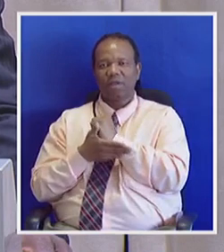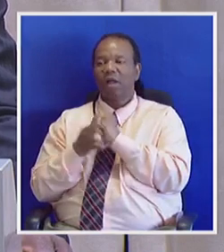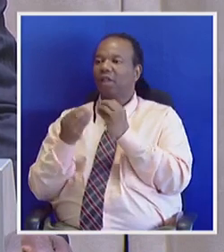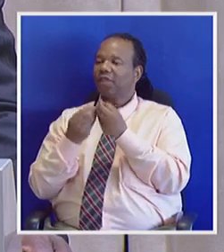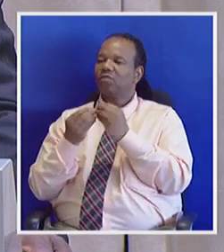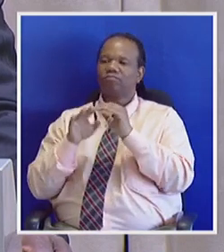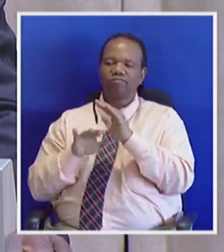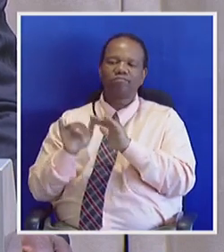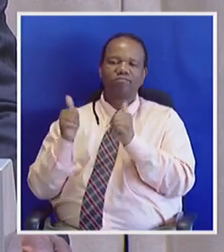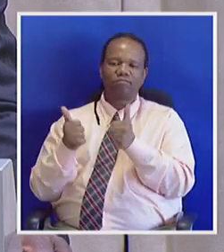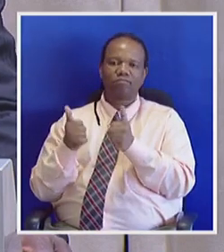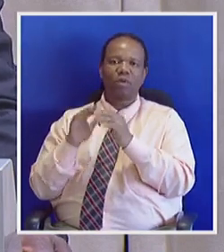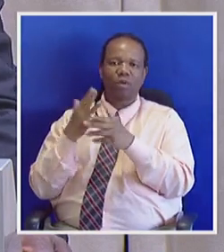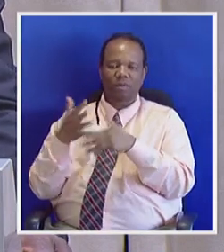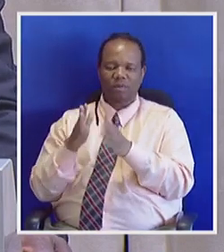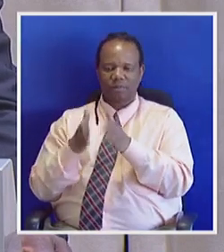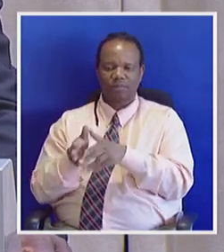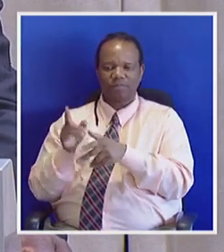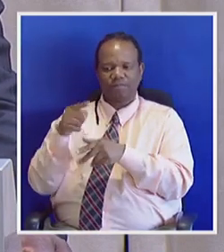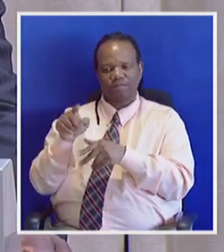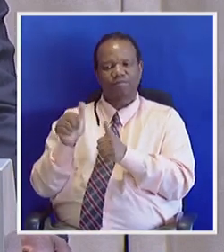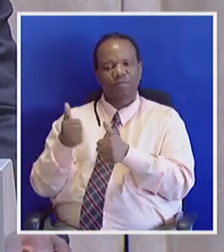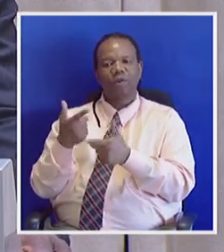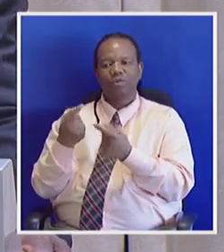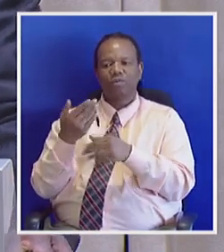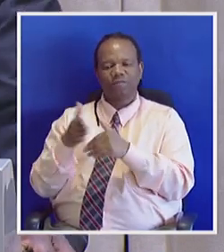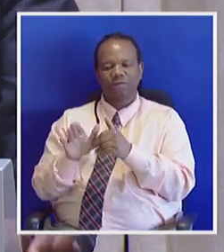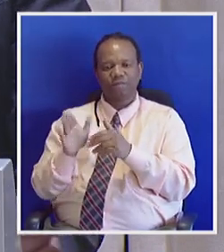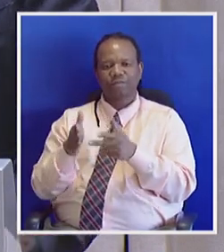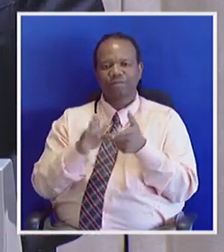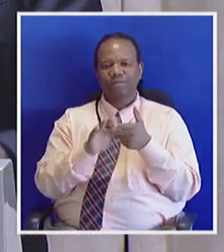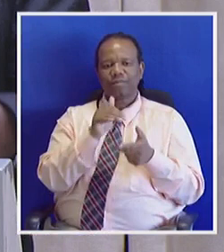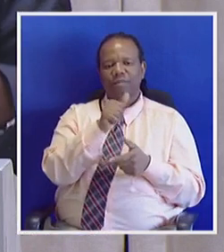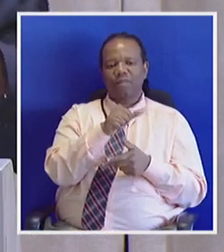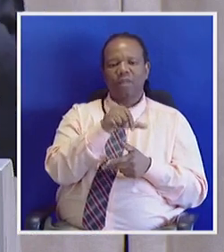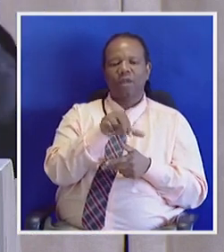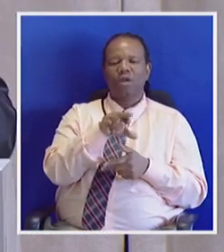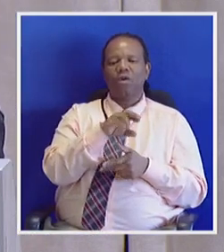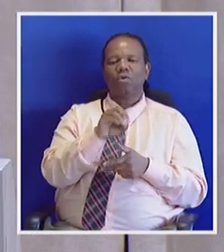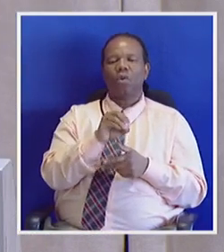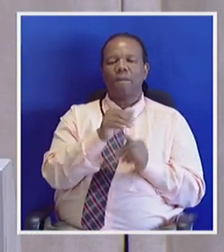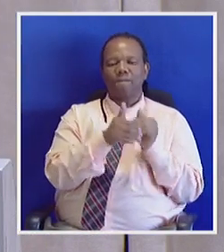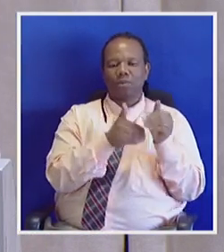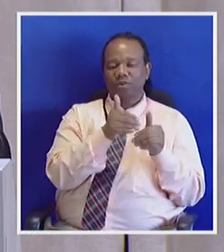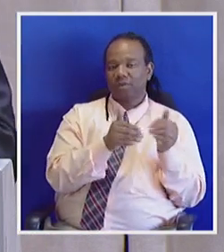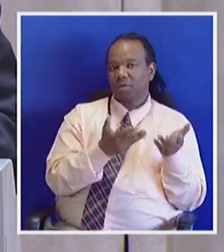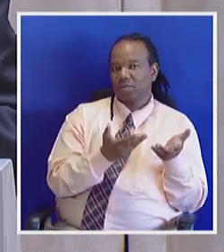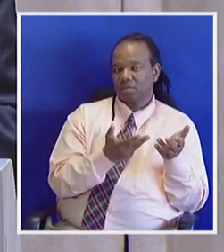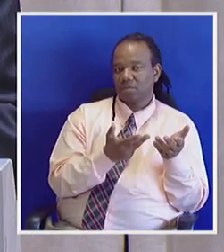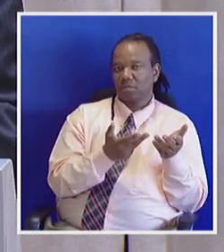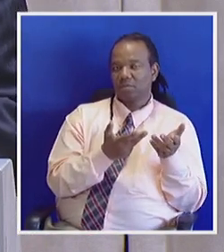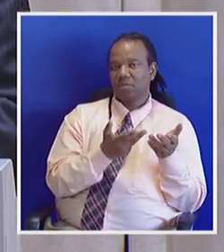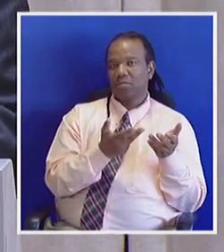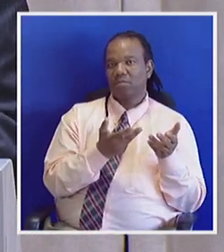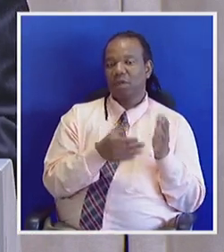so we can tick that. And we also focus on agro-processing. And agro-processing is an